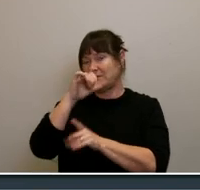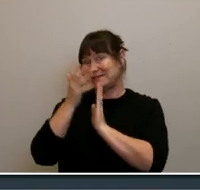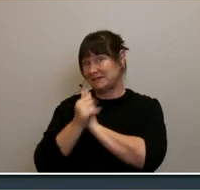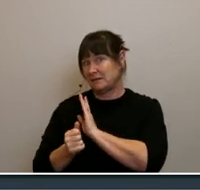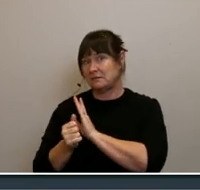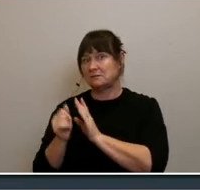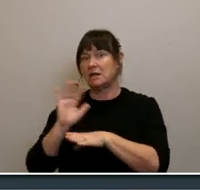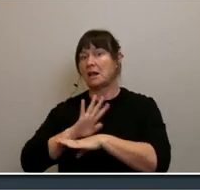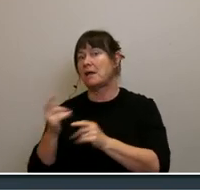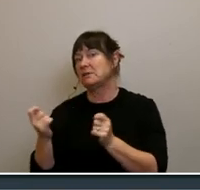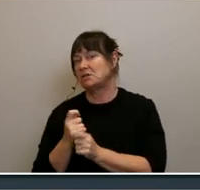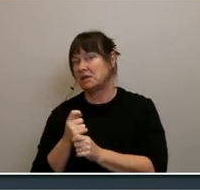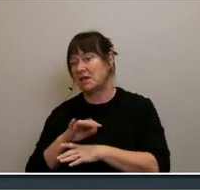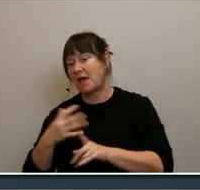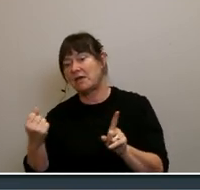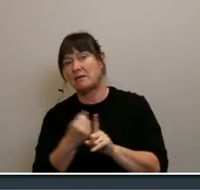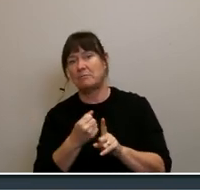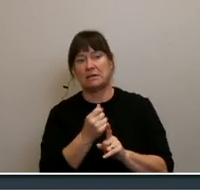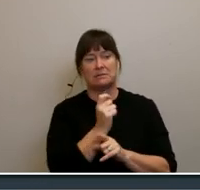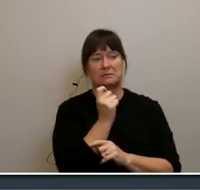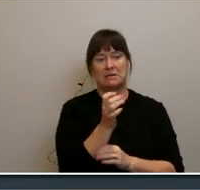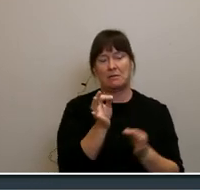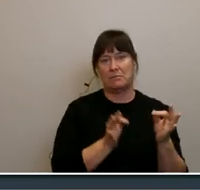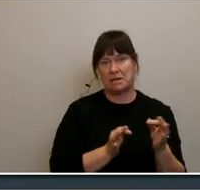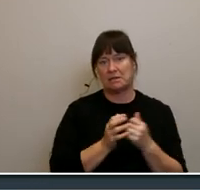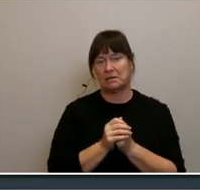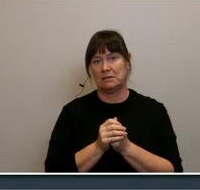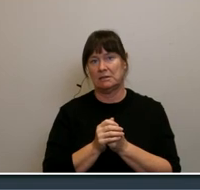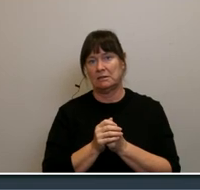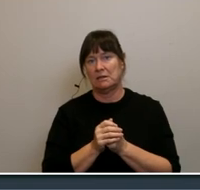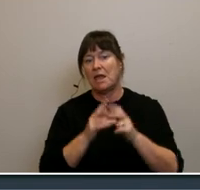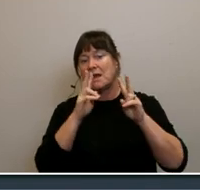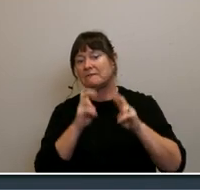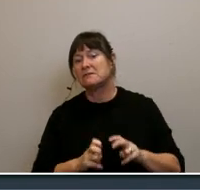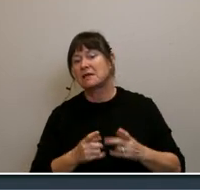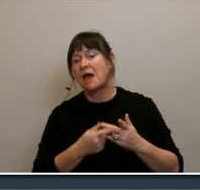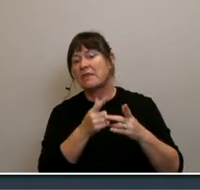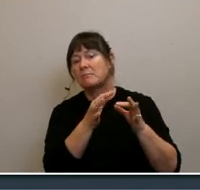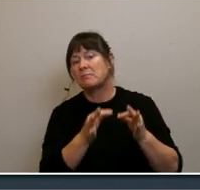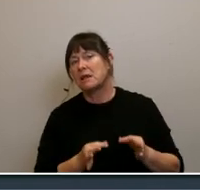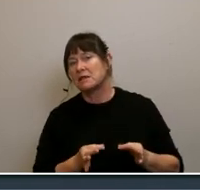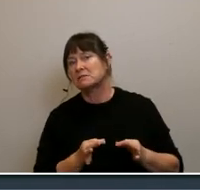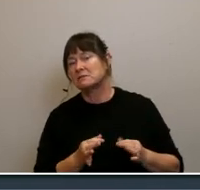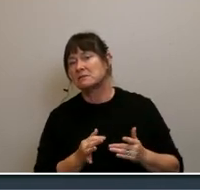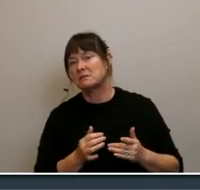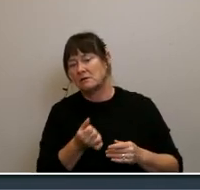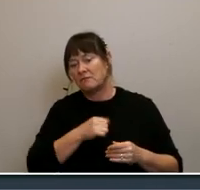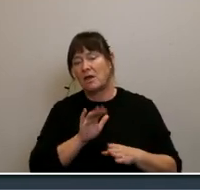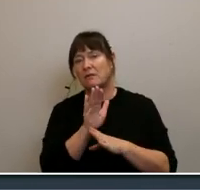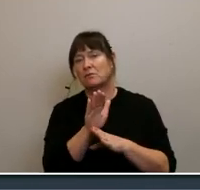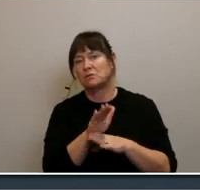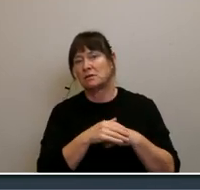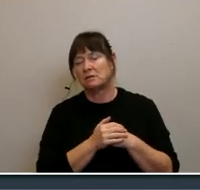planning, and investigate alternative plans for our future, because Napier in 20 years' time is